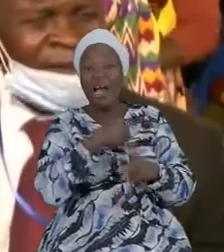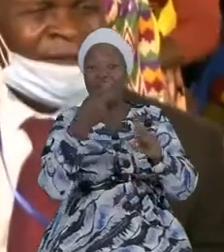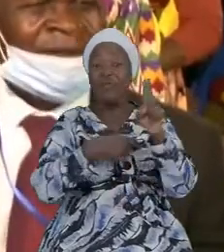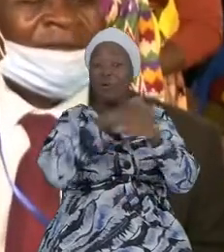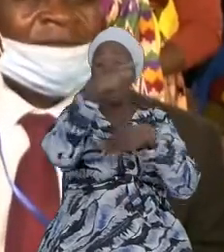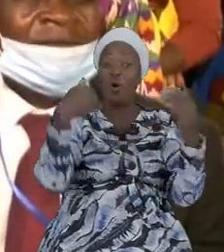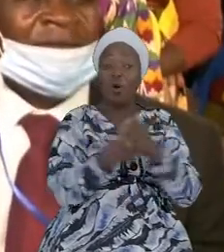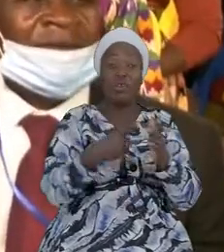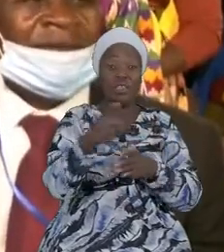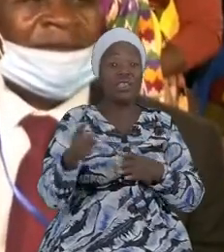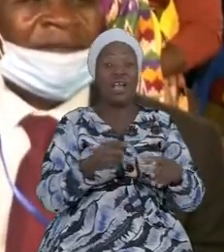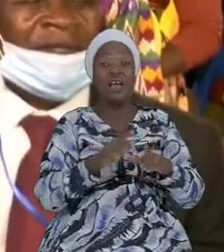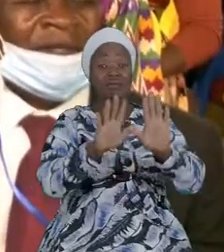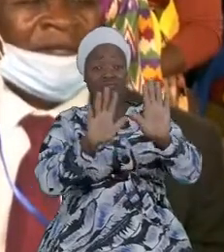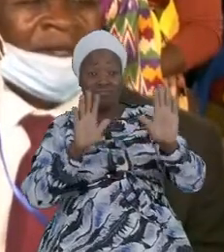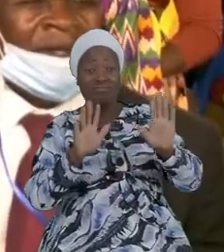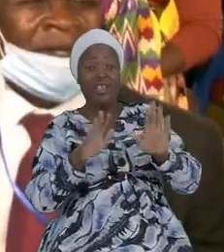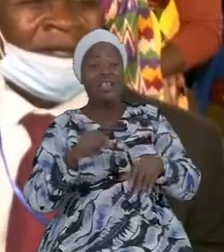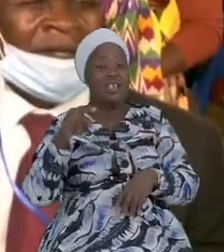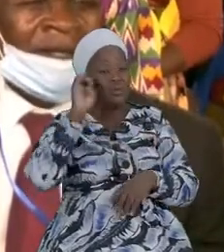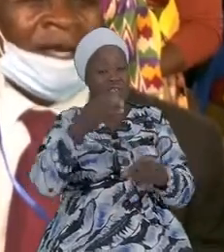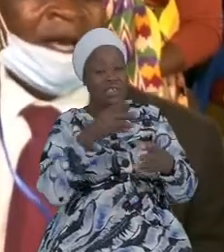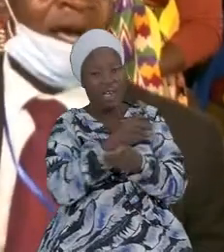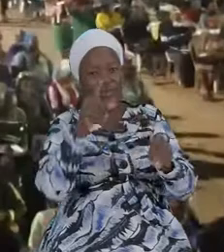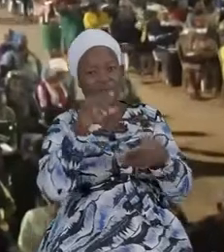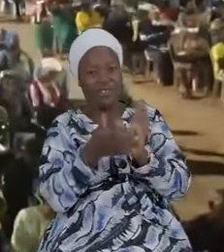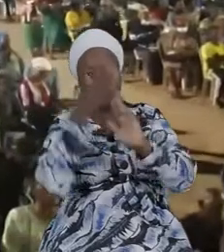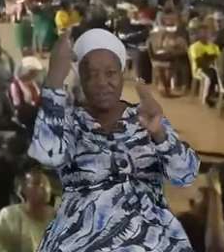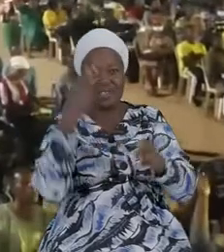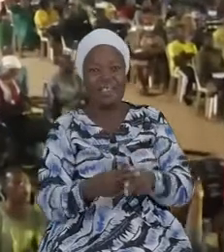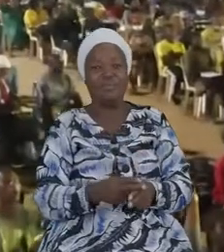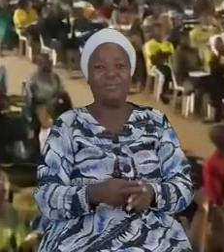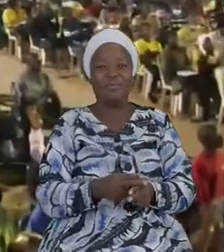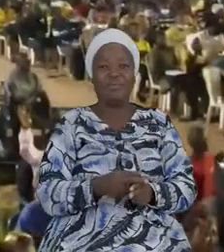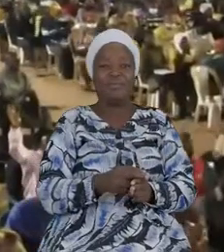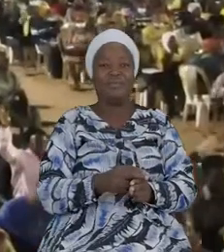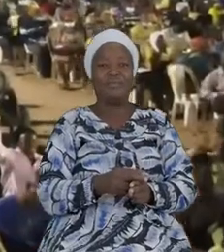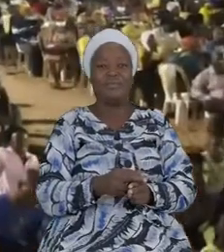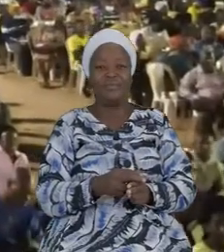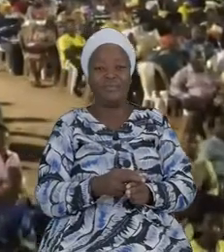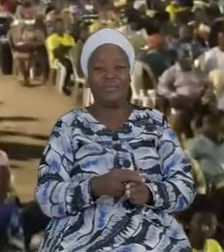all their threats, he will deliver you in Jesus' name.